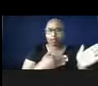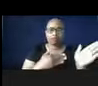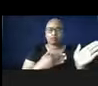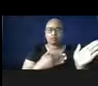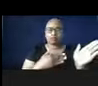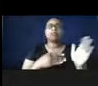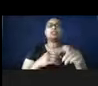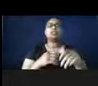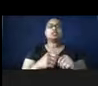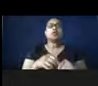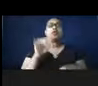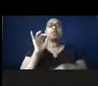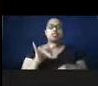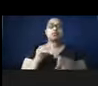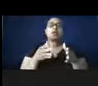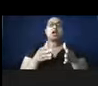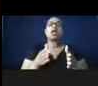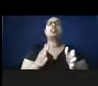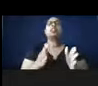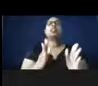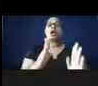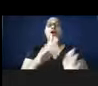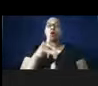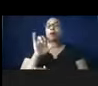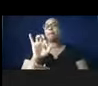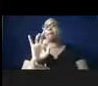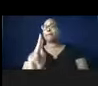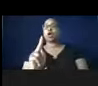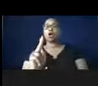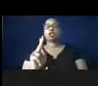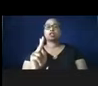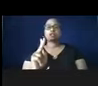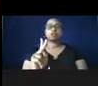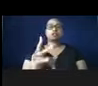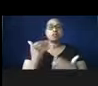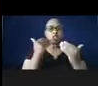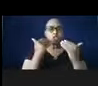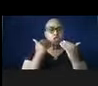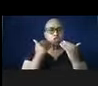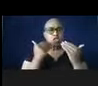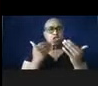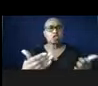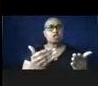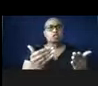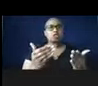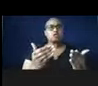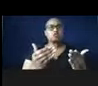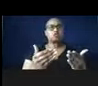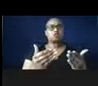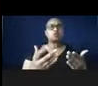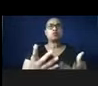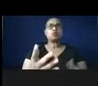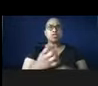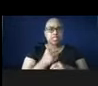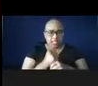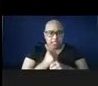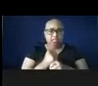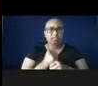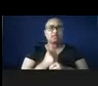be good stewards of these resources in the future? Would this allow for this investment